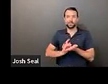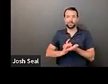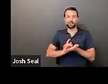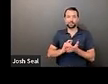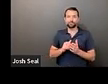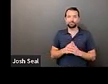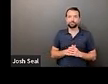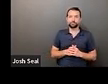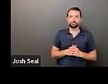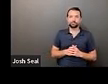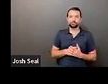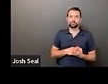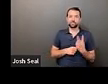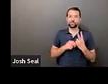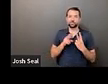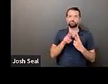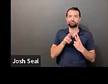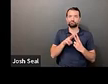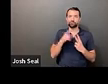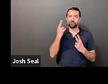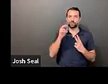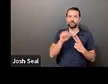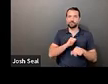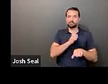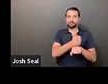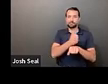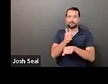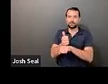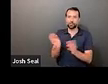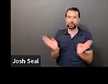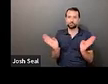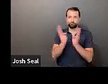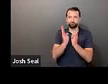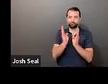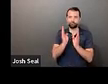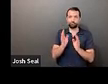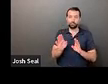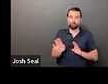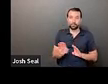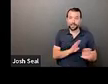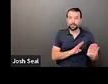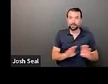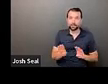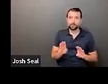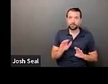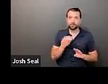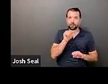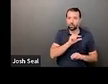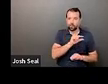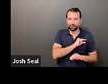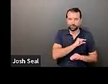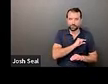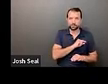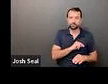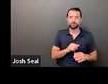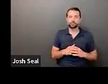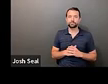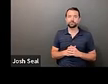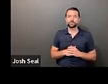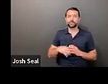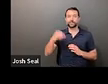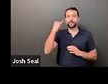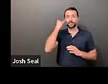So these are the pieces that we would look at if you tell us a student is on abbreviated day due